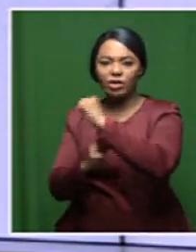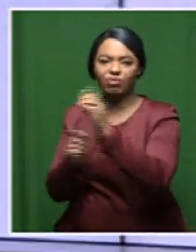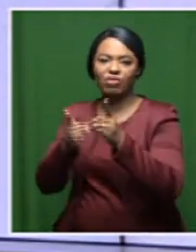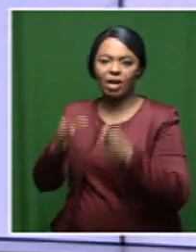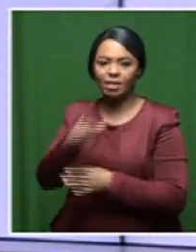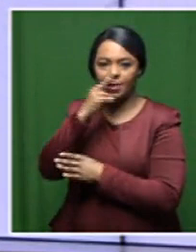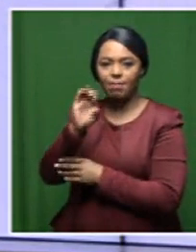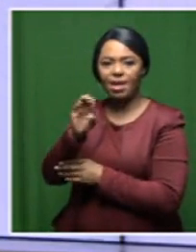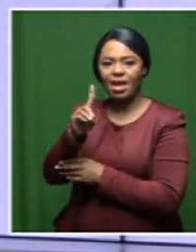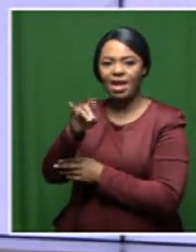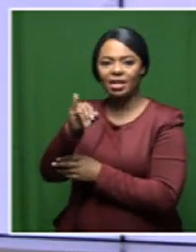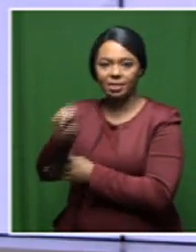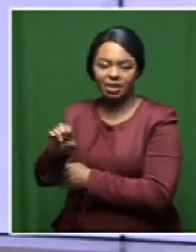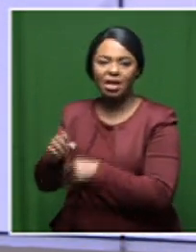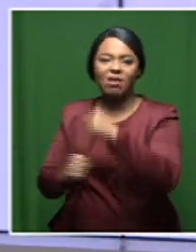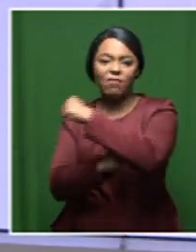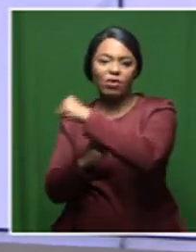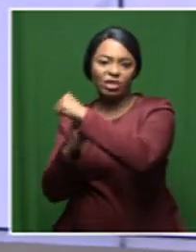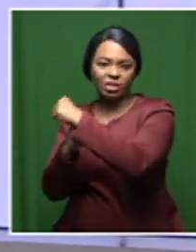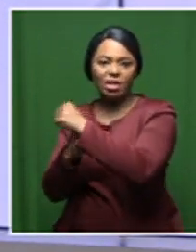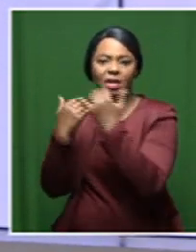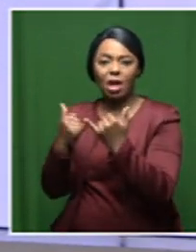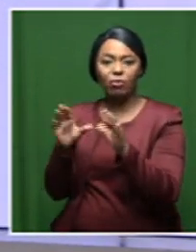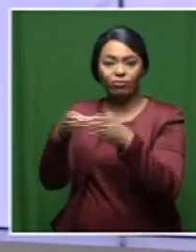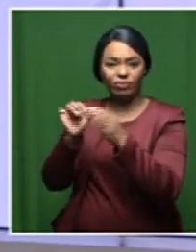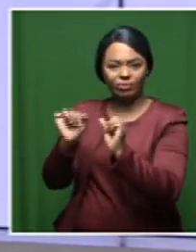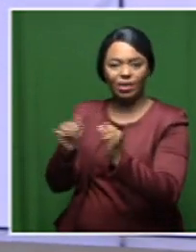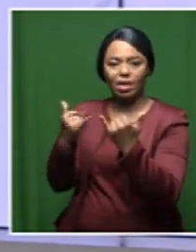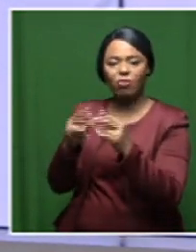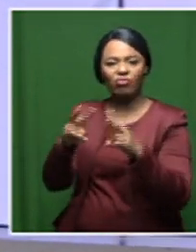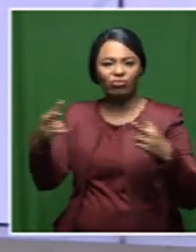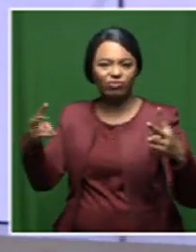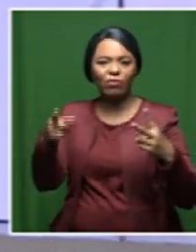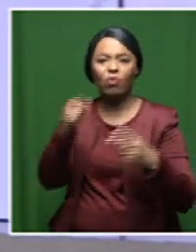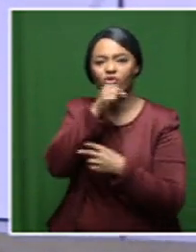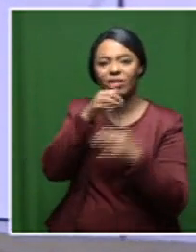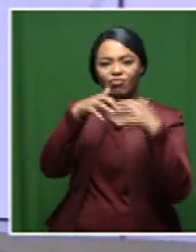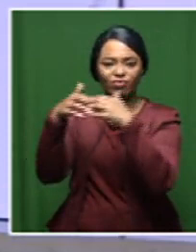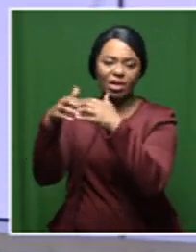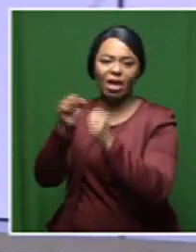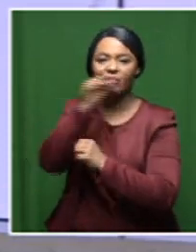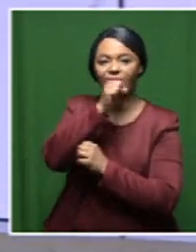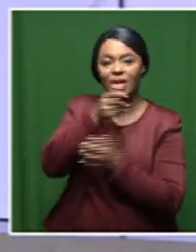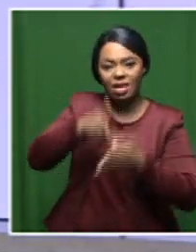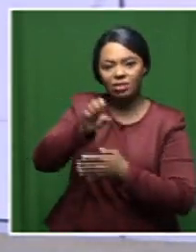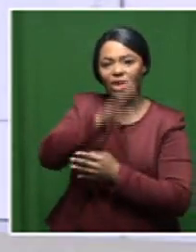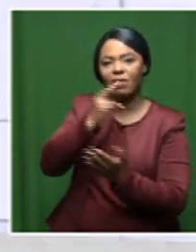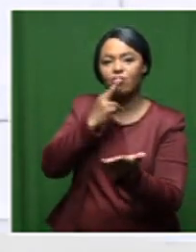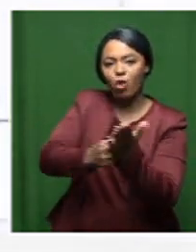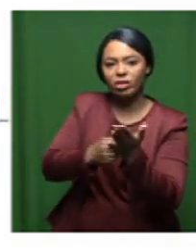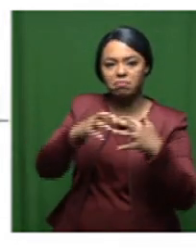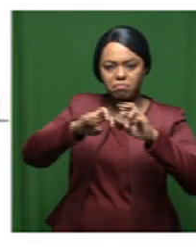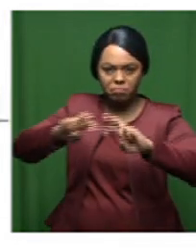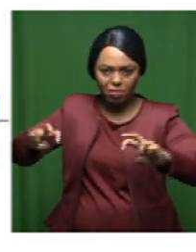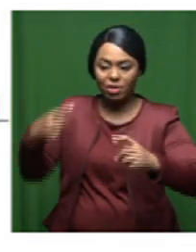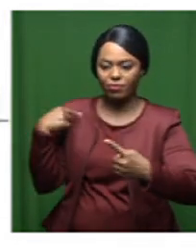Director, speaking to us about the foundation's revenue streams for music creators in South Africa report. He was just